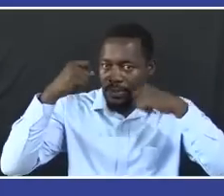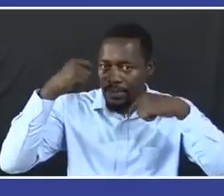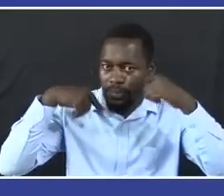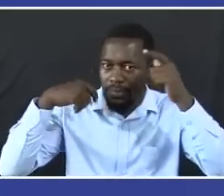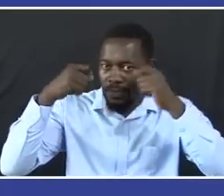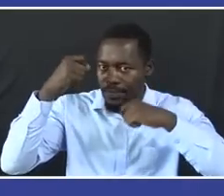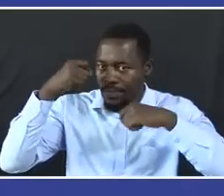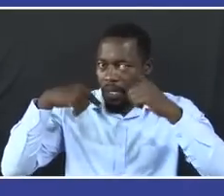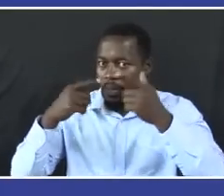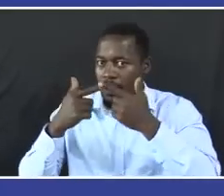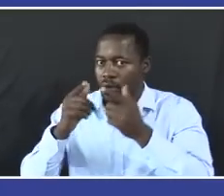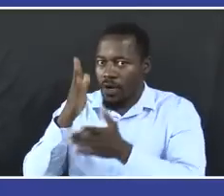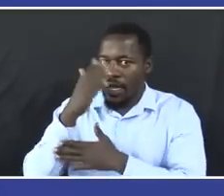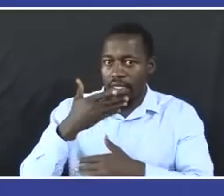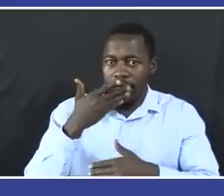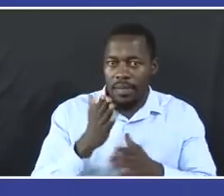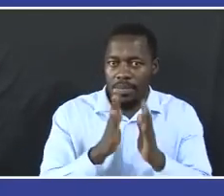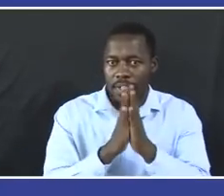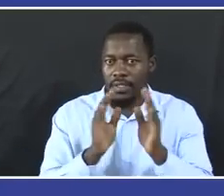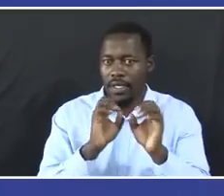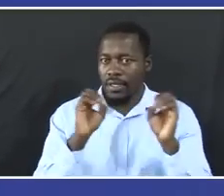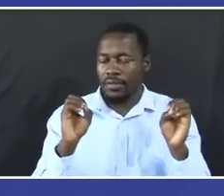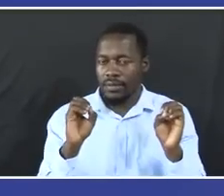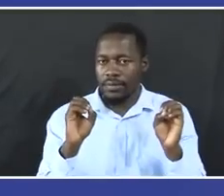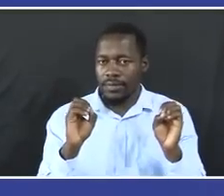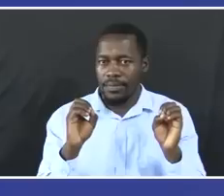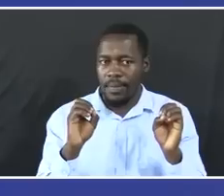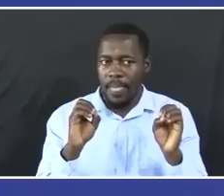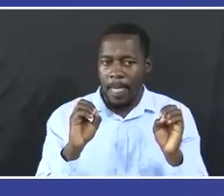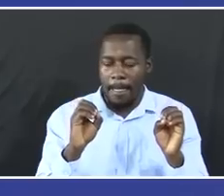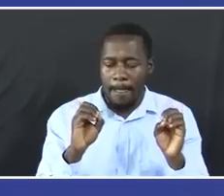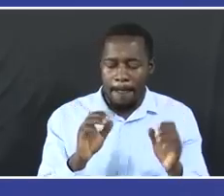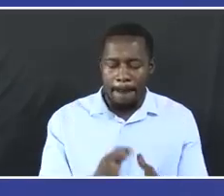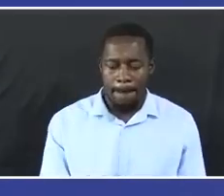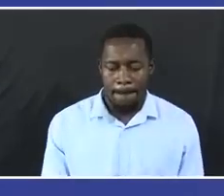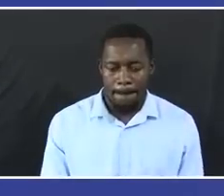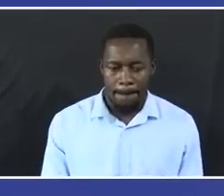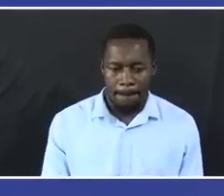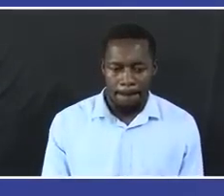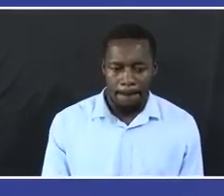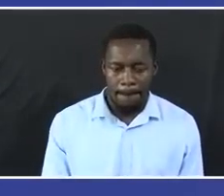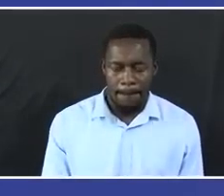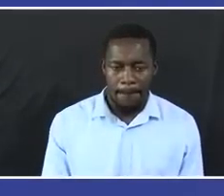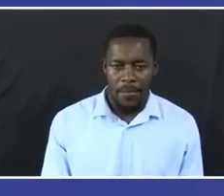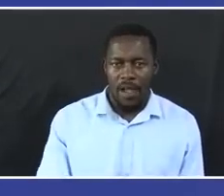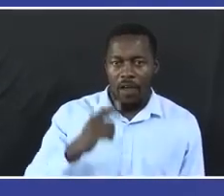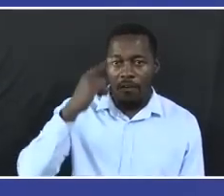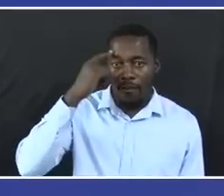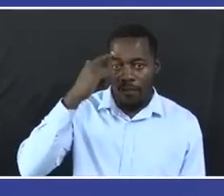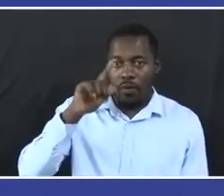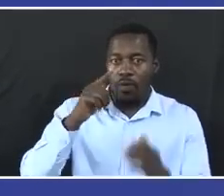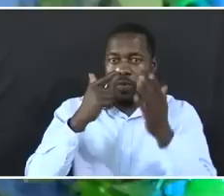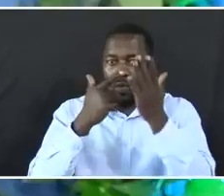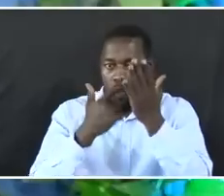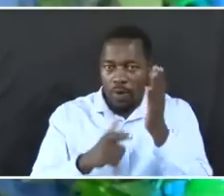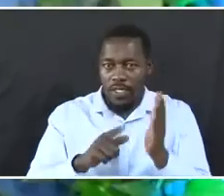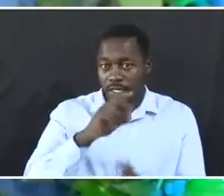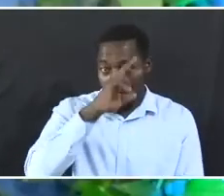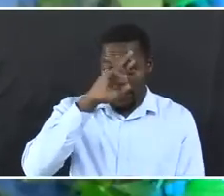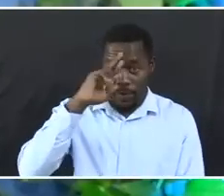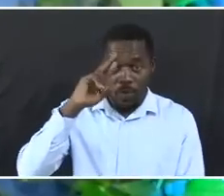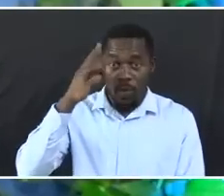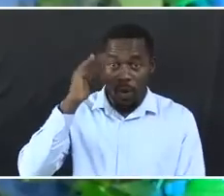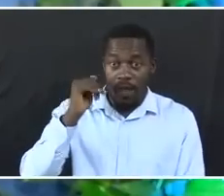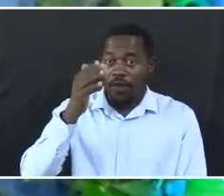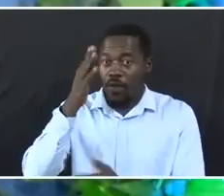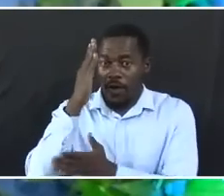So he does not regard the offering anymore, nor receive it with goodwill from your hands. Yet you say, for what reason? Because the Lord has been witness